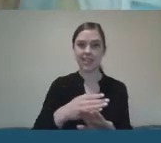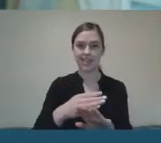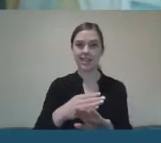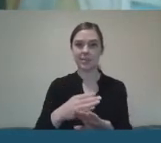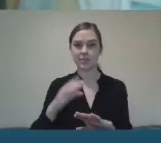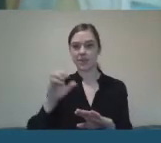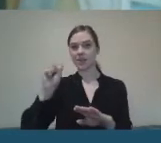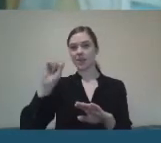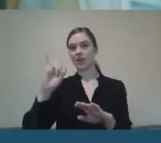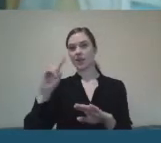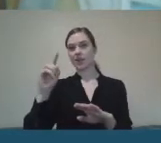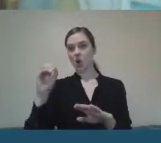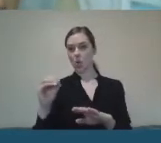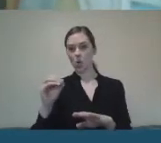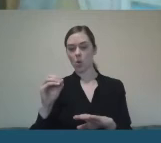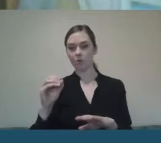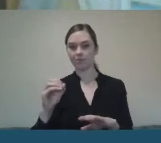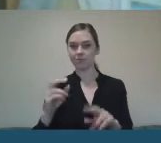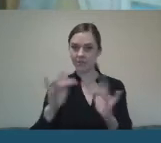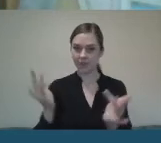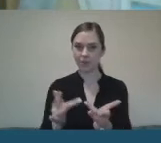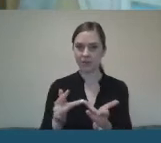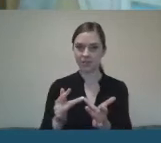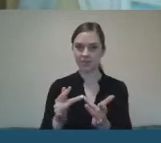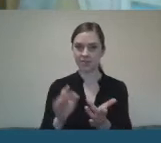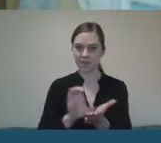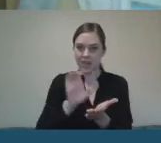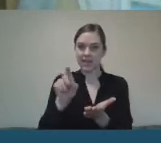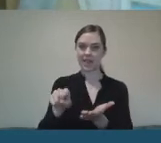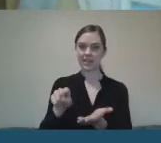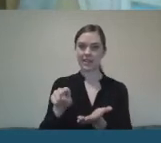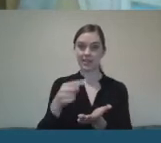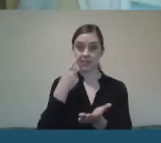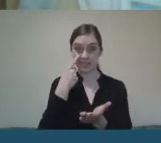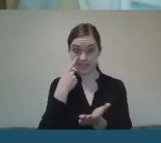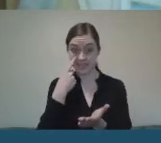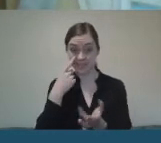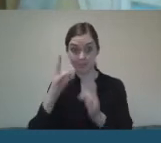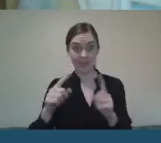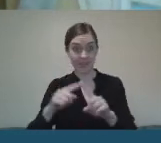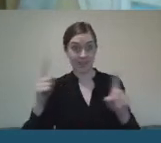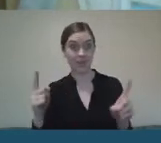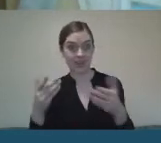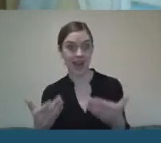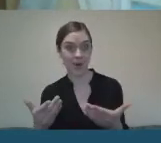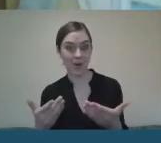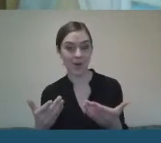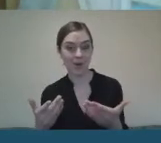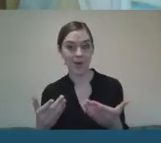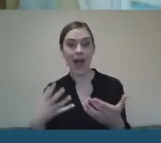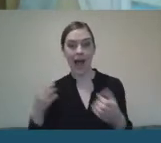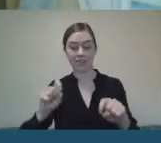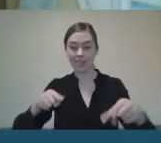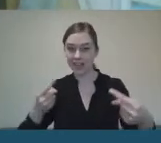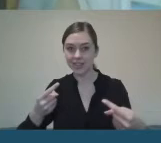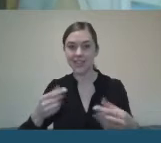invested in have nationally 2 years ago, to really start seeing that making a difference on the ground. And we've laid those challenges out.